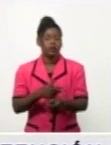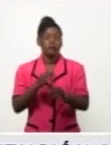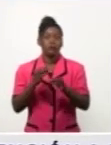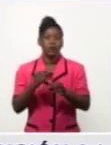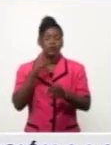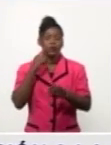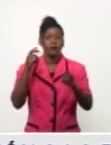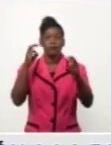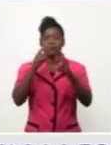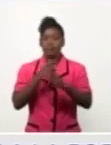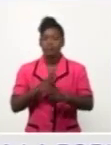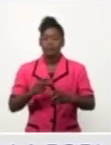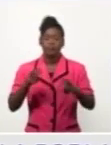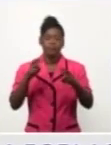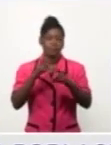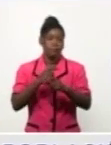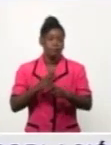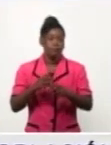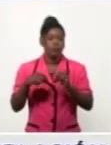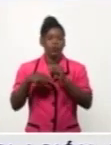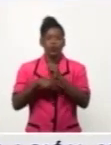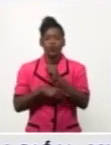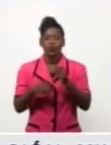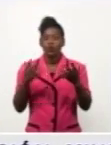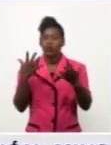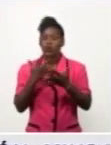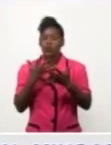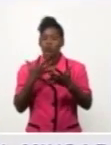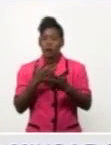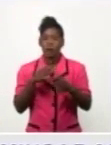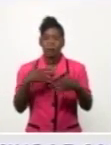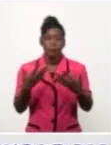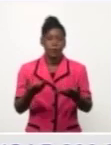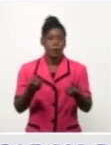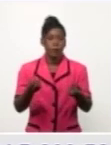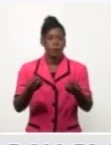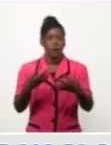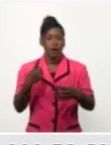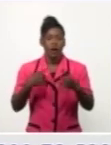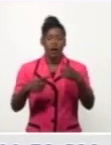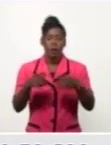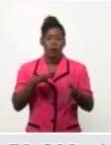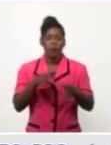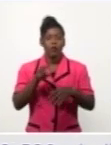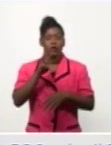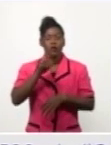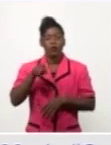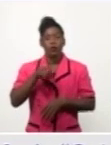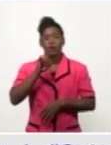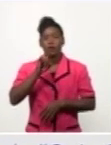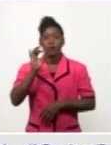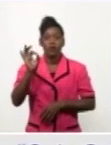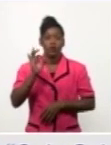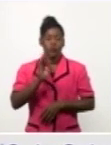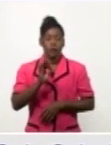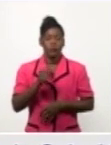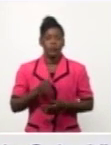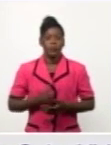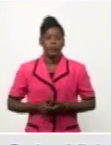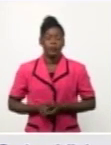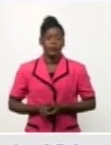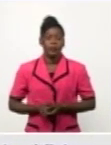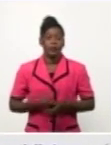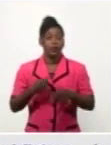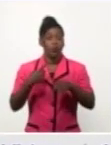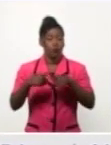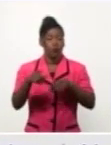cases, their source of the infection has not been identified. I'm referring to 3.9%. With source